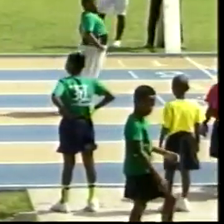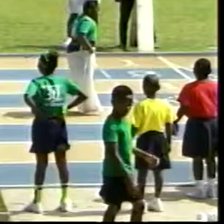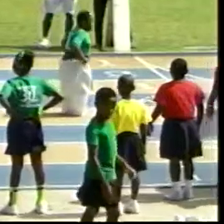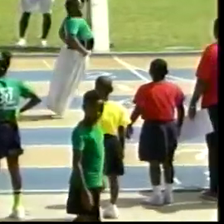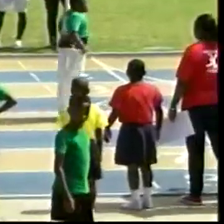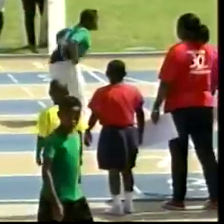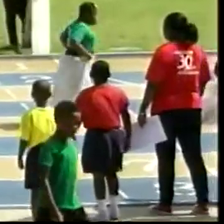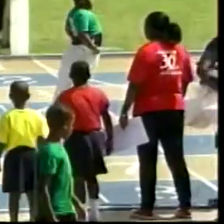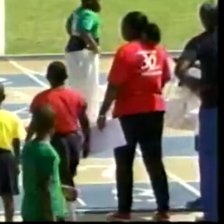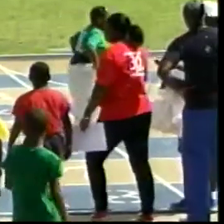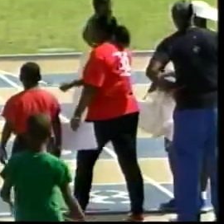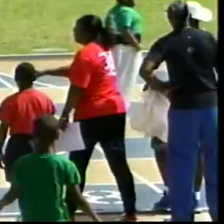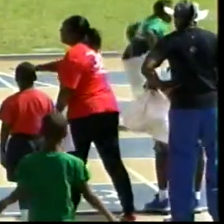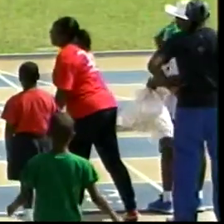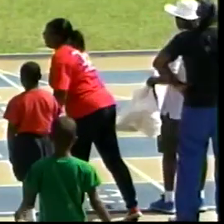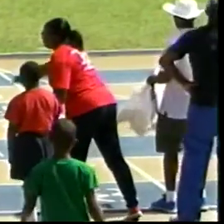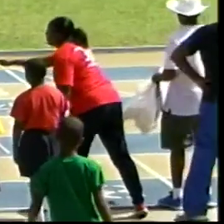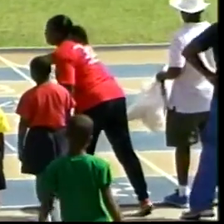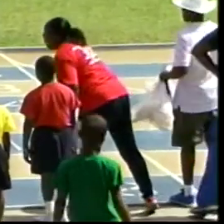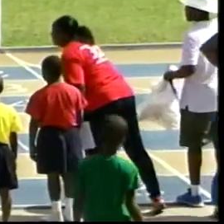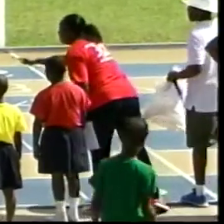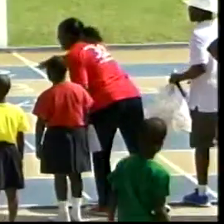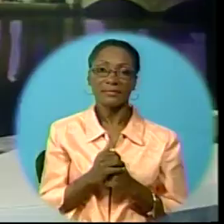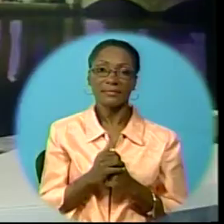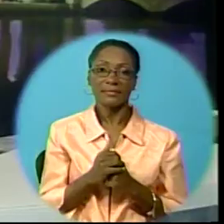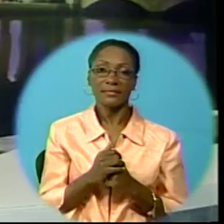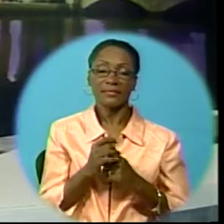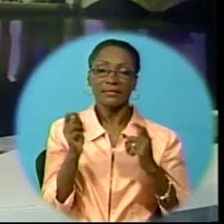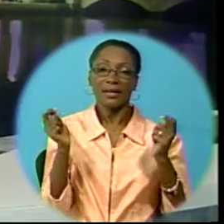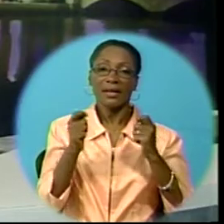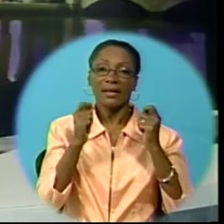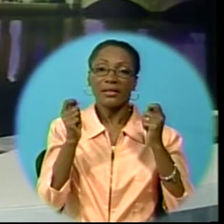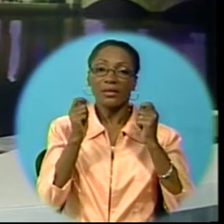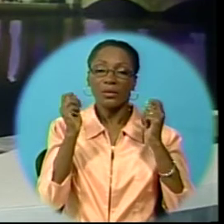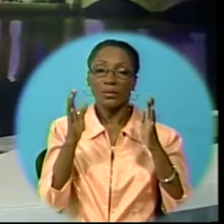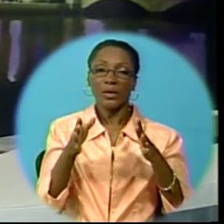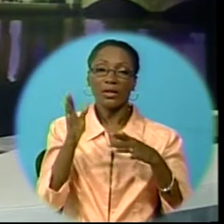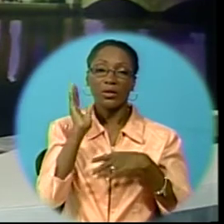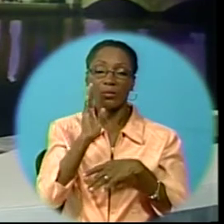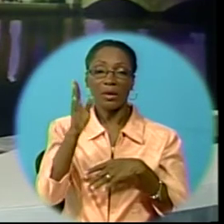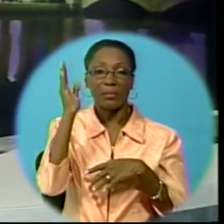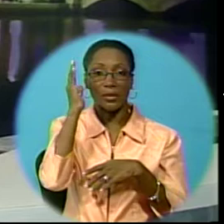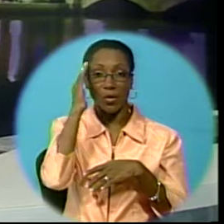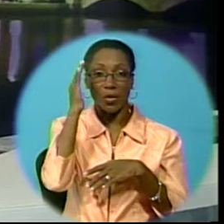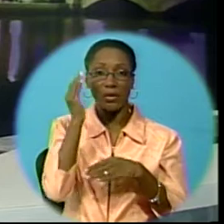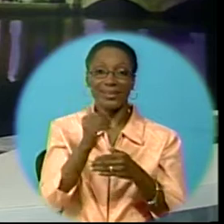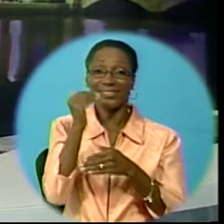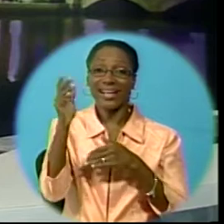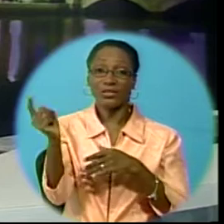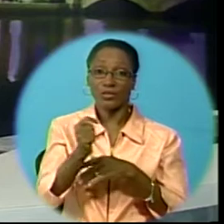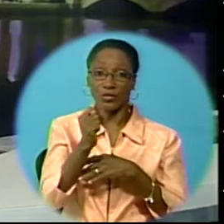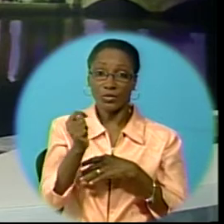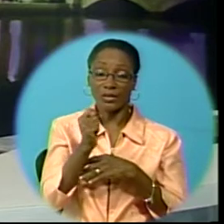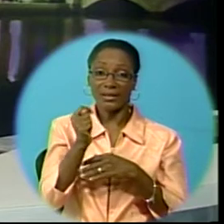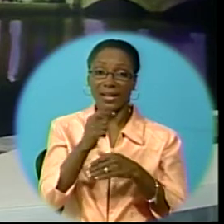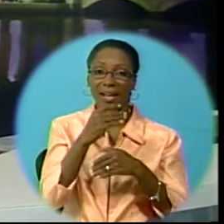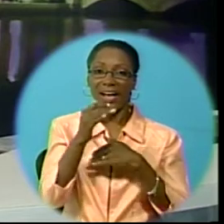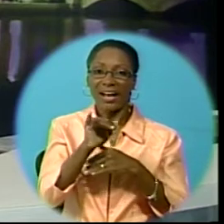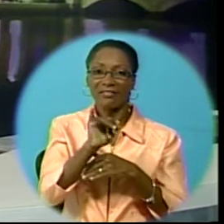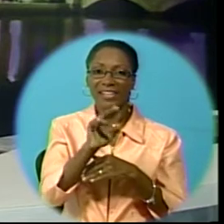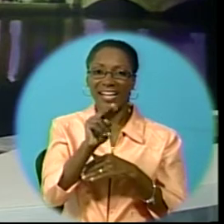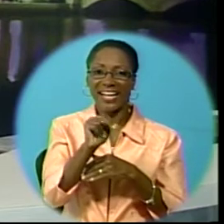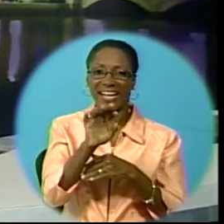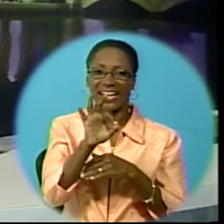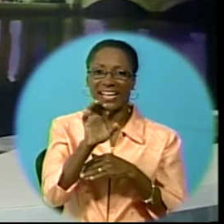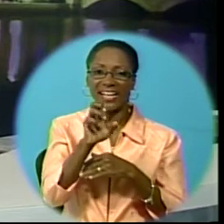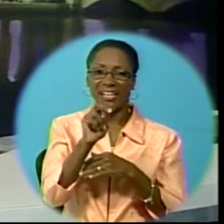Stadium. Marsha Boyce, CBC Sports. The overall winners will be known next Tuesday after the infants have